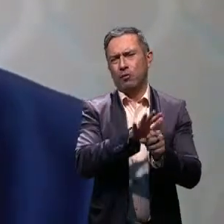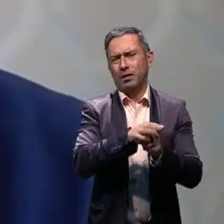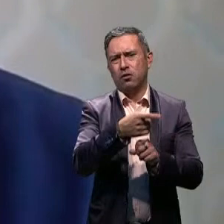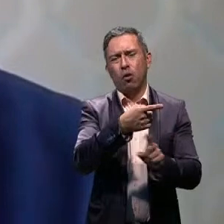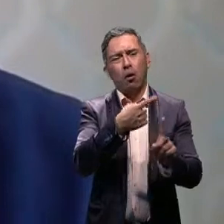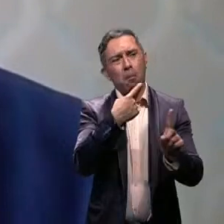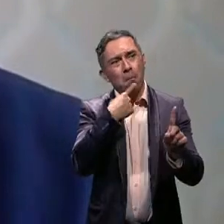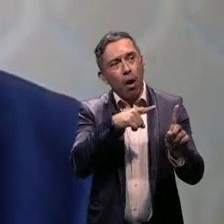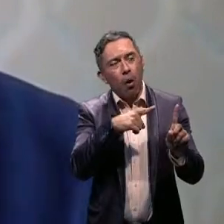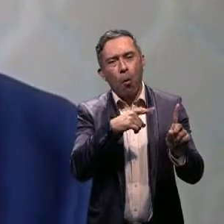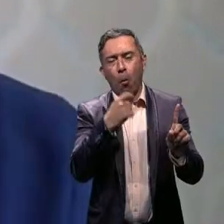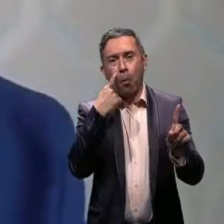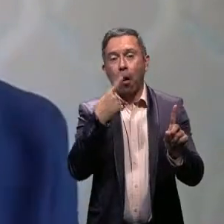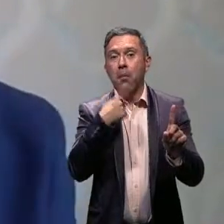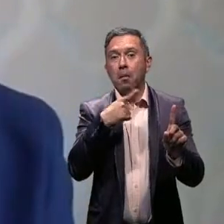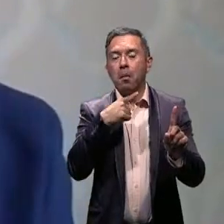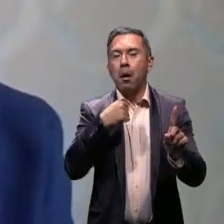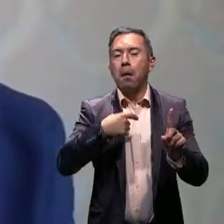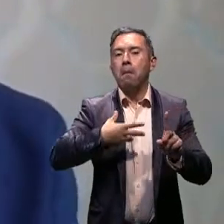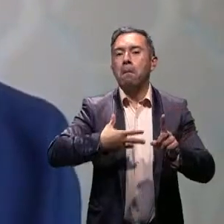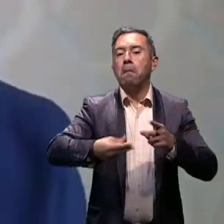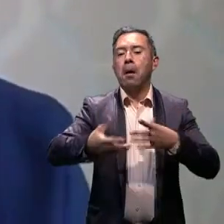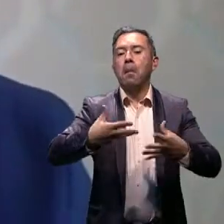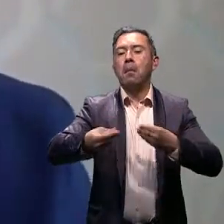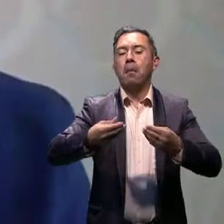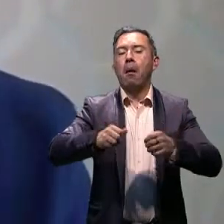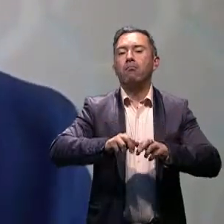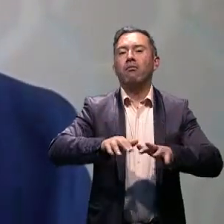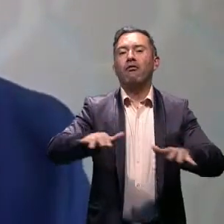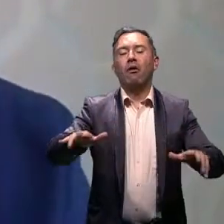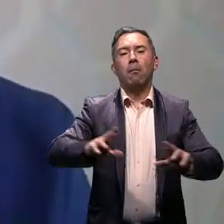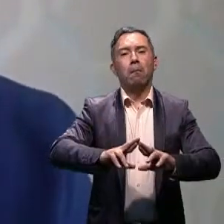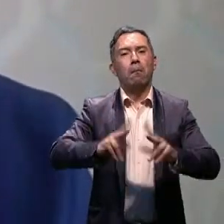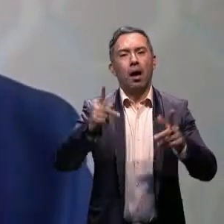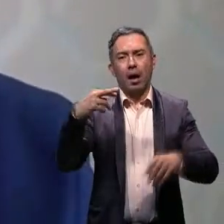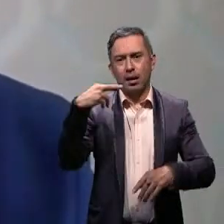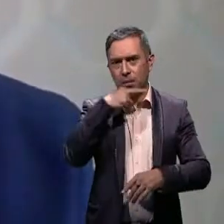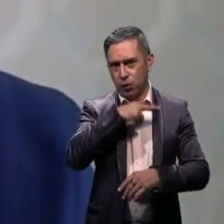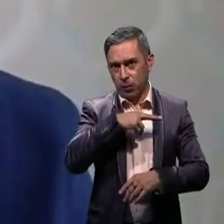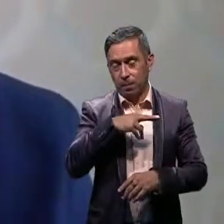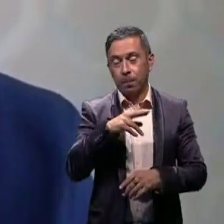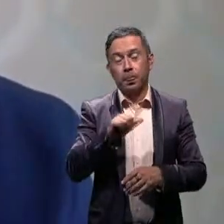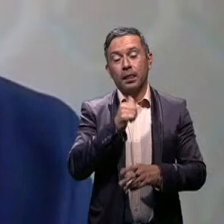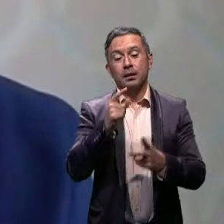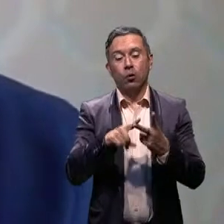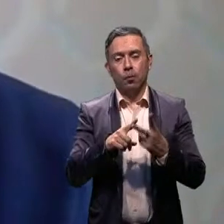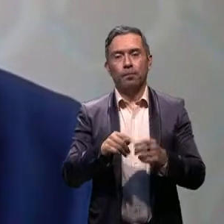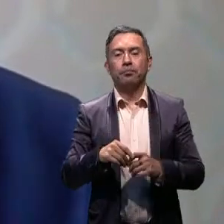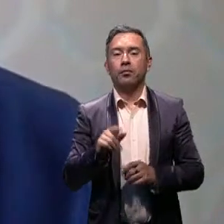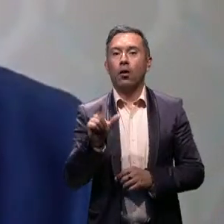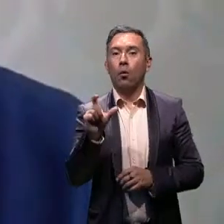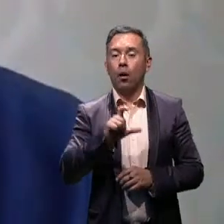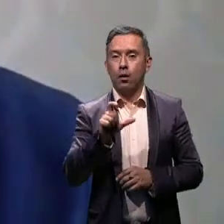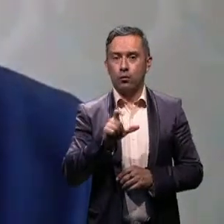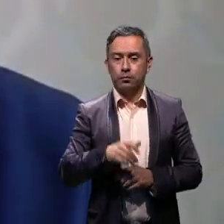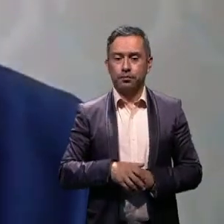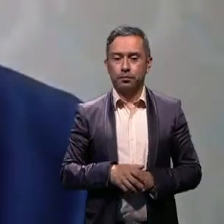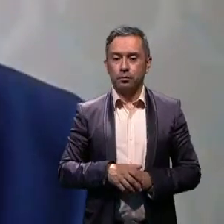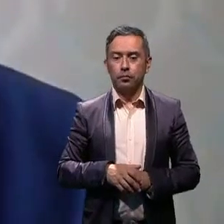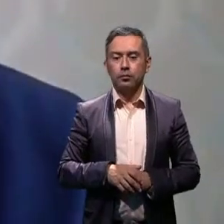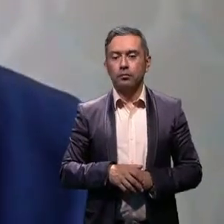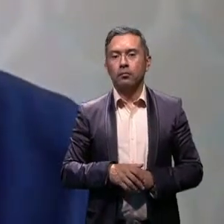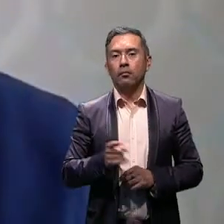repercussion. So there is a huge echo to these complaints. And of course, when